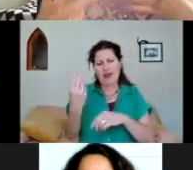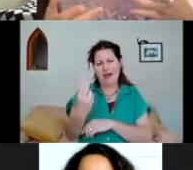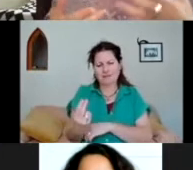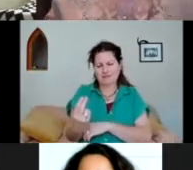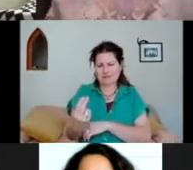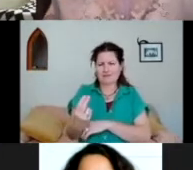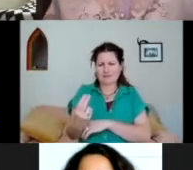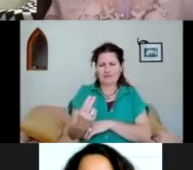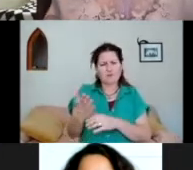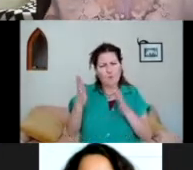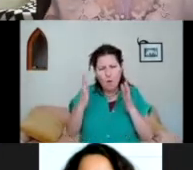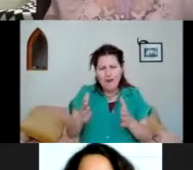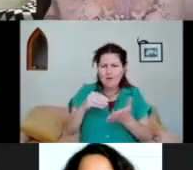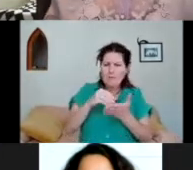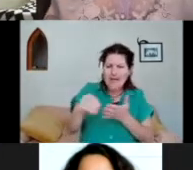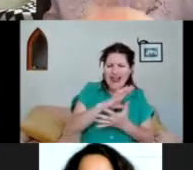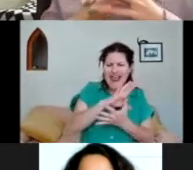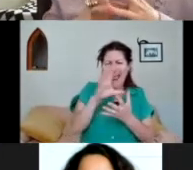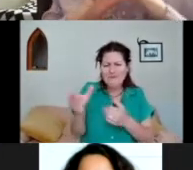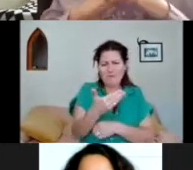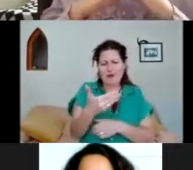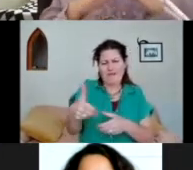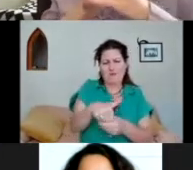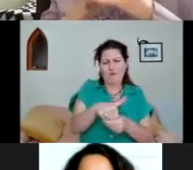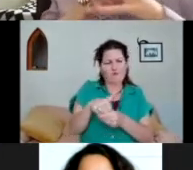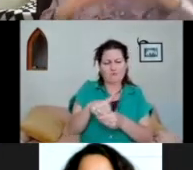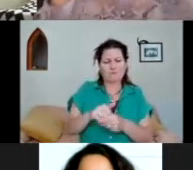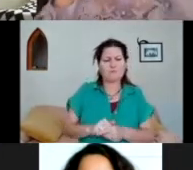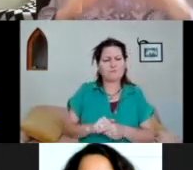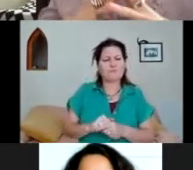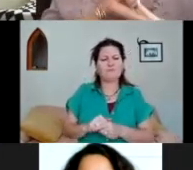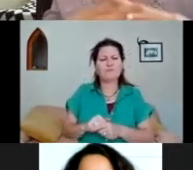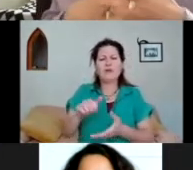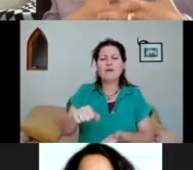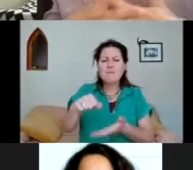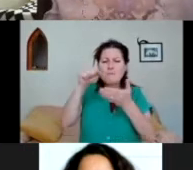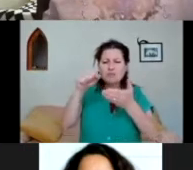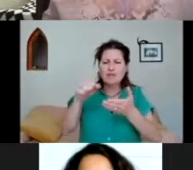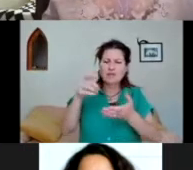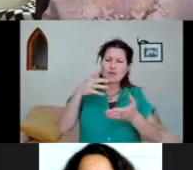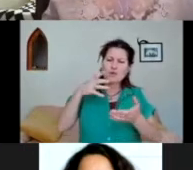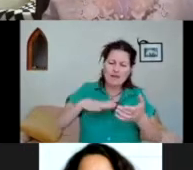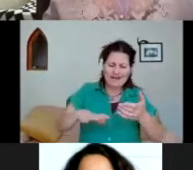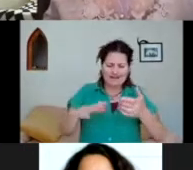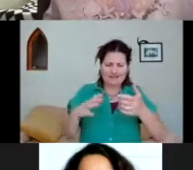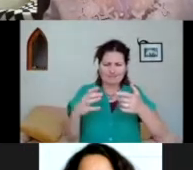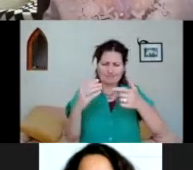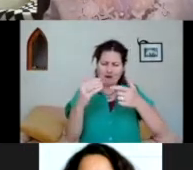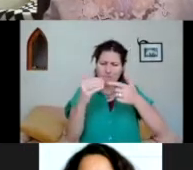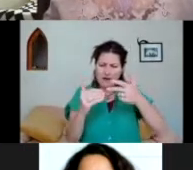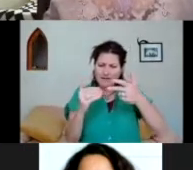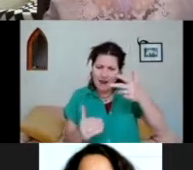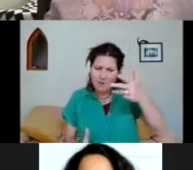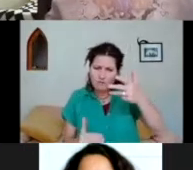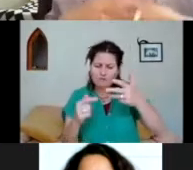is considered within the application. And in the budget breakdown that you will find in the application form,